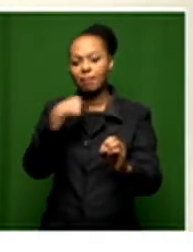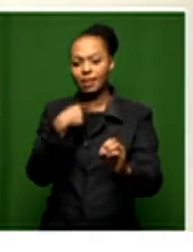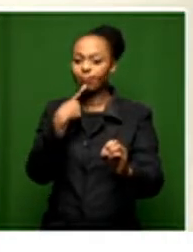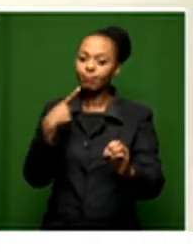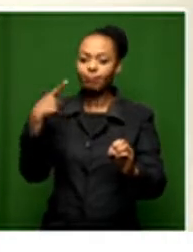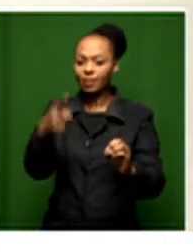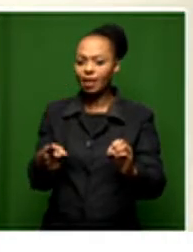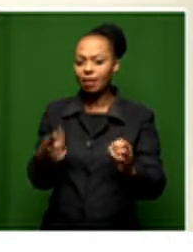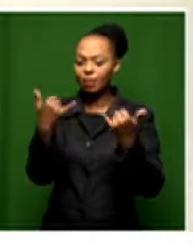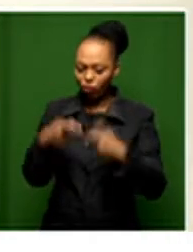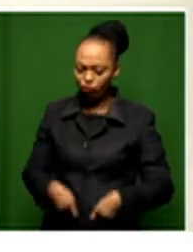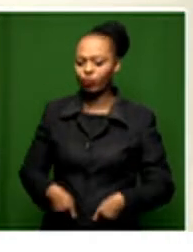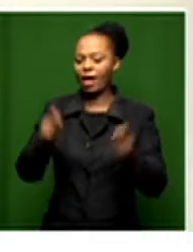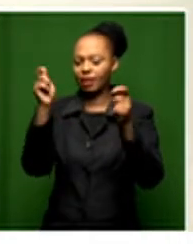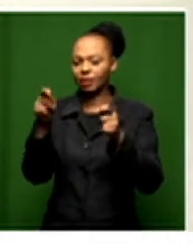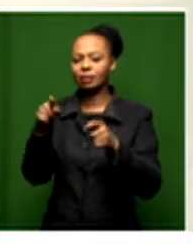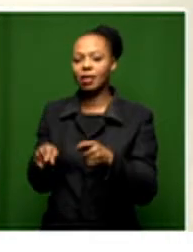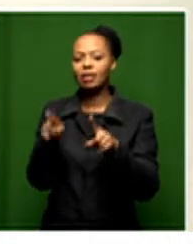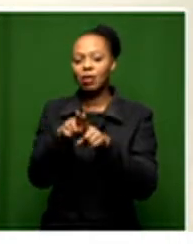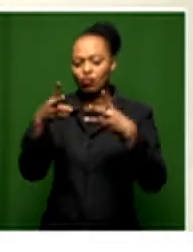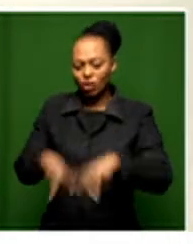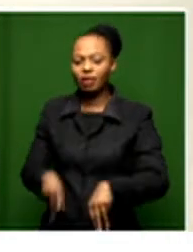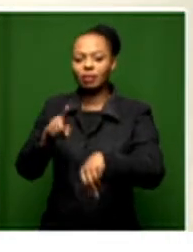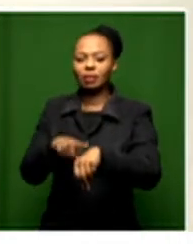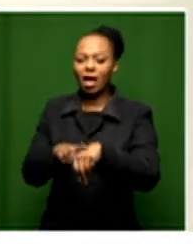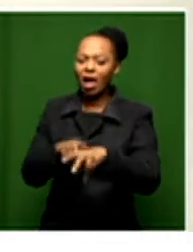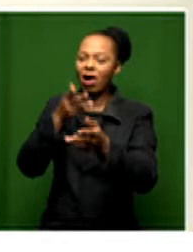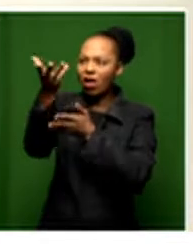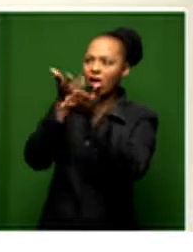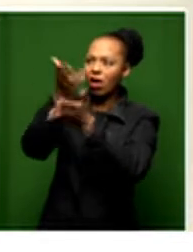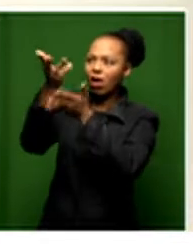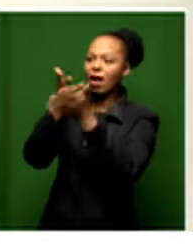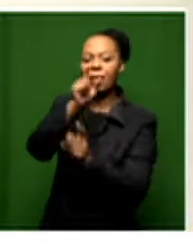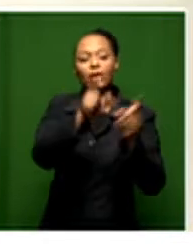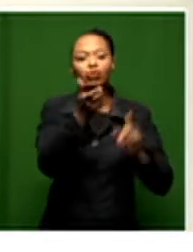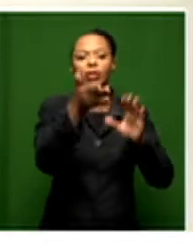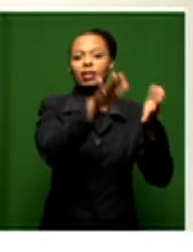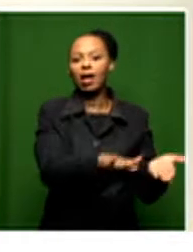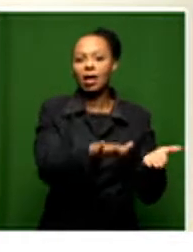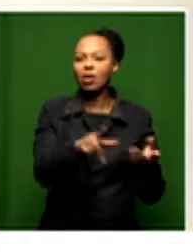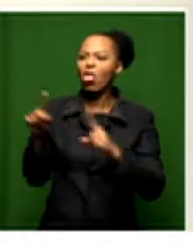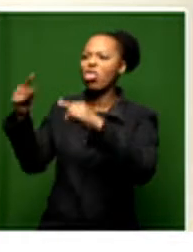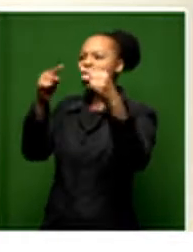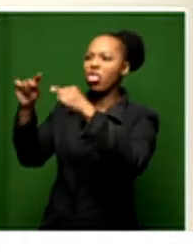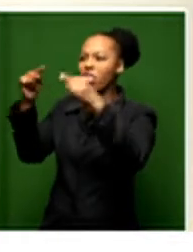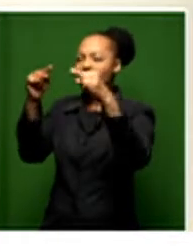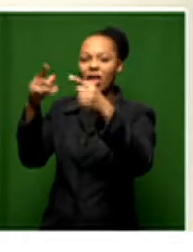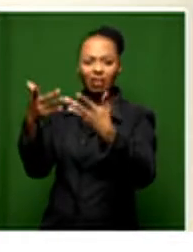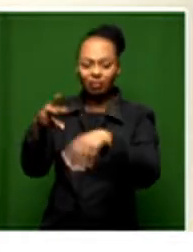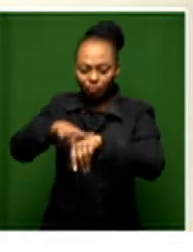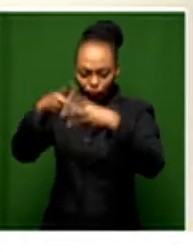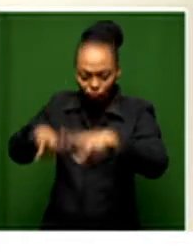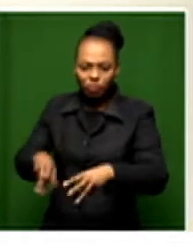not spend, as we spend time in these arguments, people are dying, we are not getting the vaccines. There is a